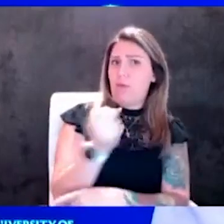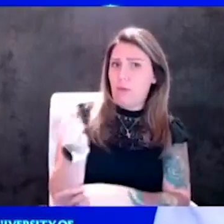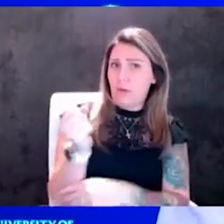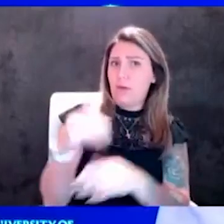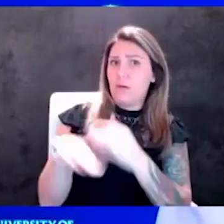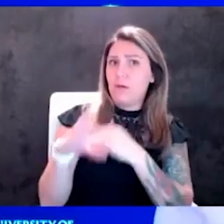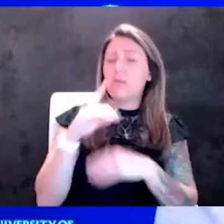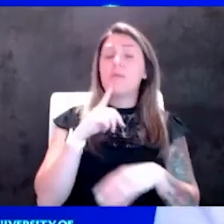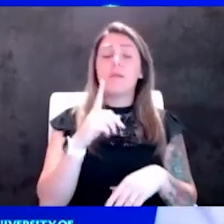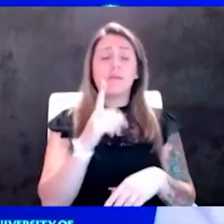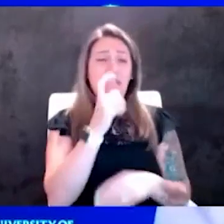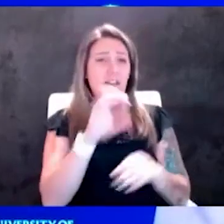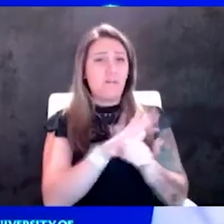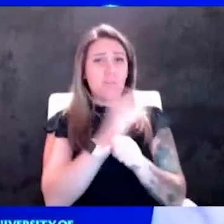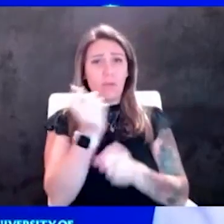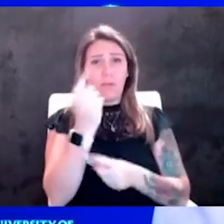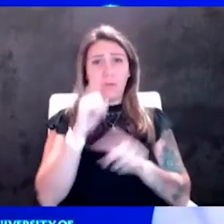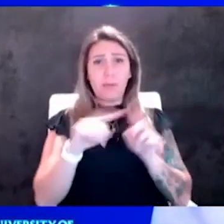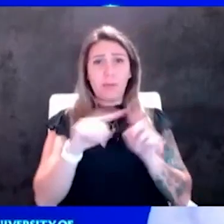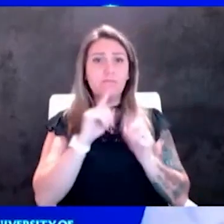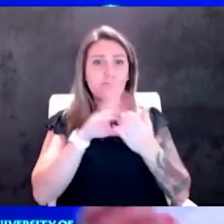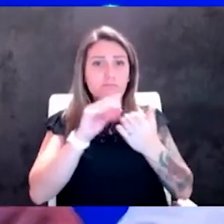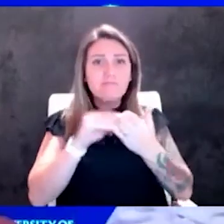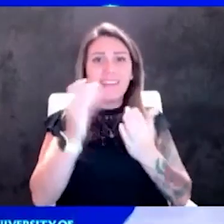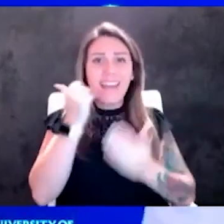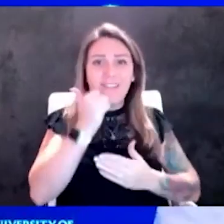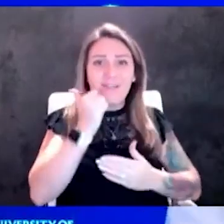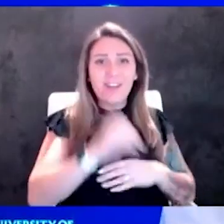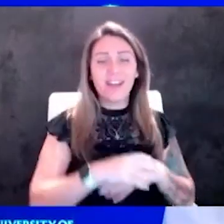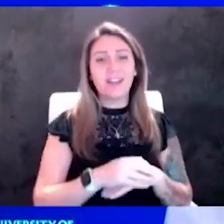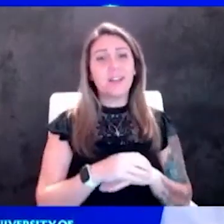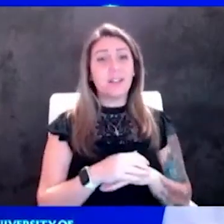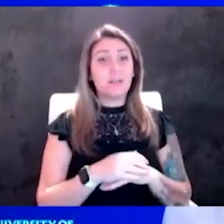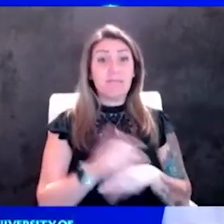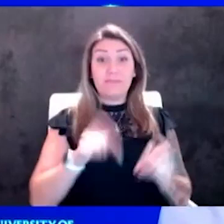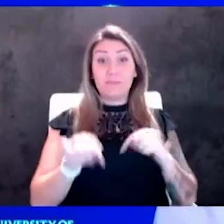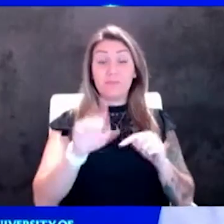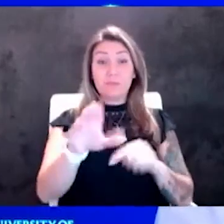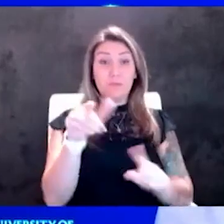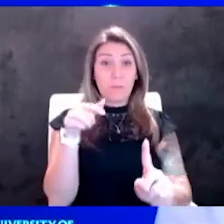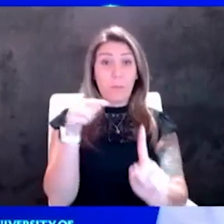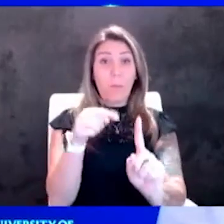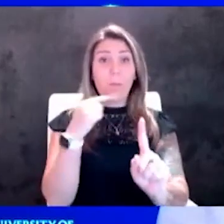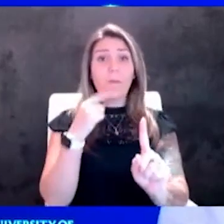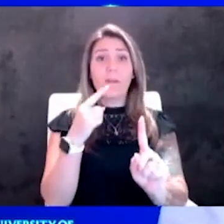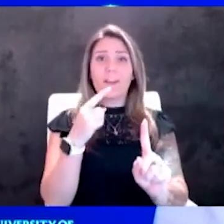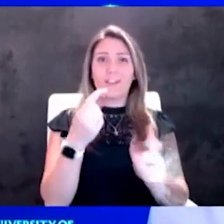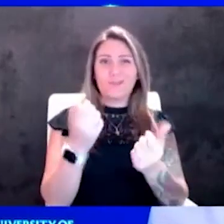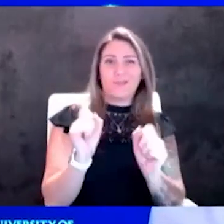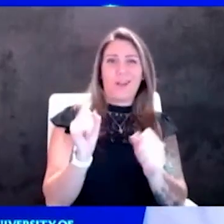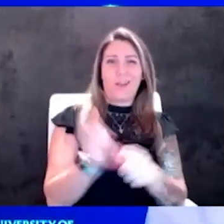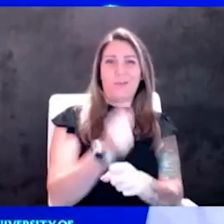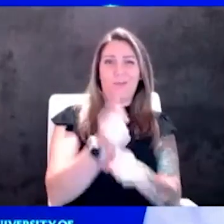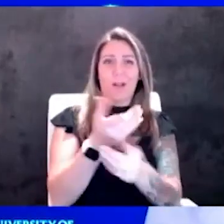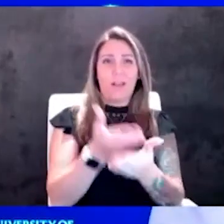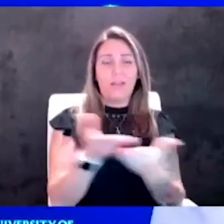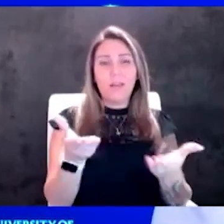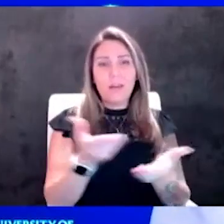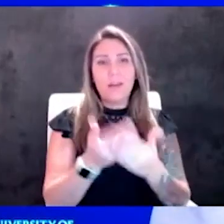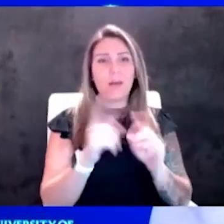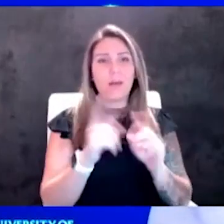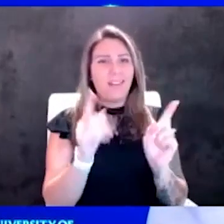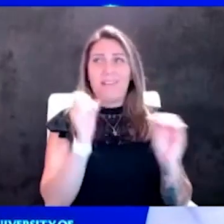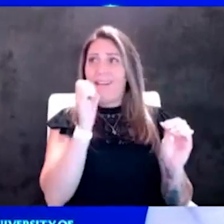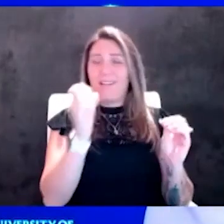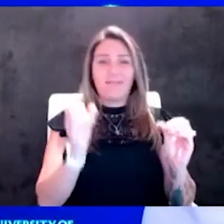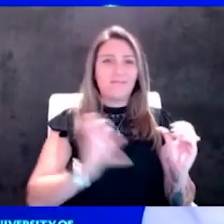we are learning more every day. So again, I think going back to your point, he's trying to do the right thing, but there is no official guidance that people